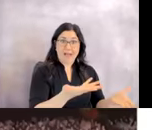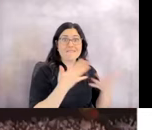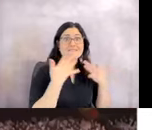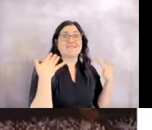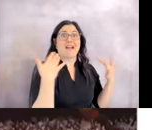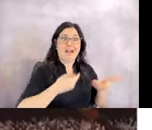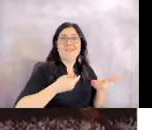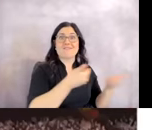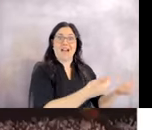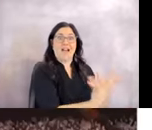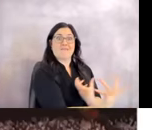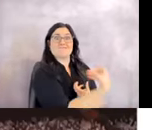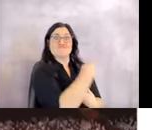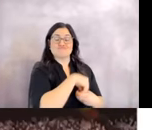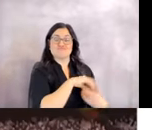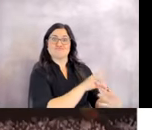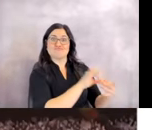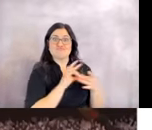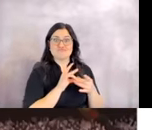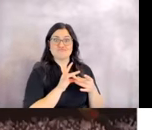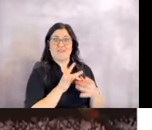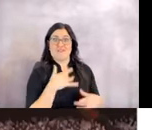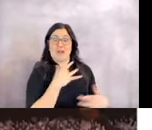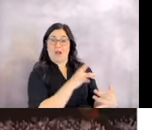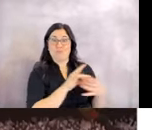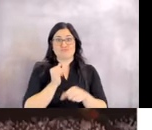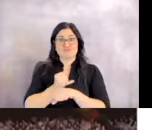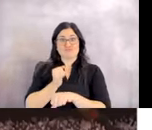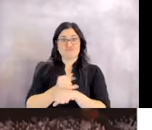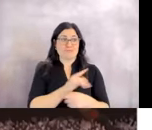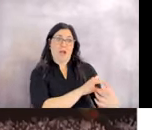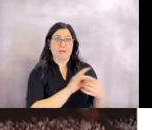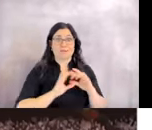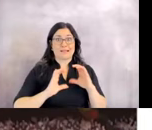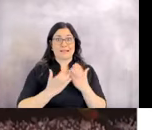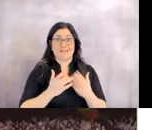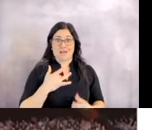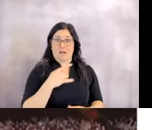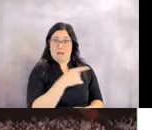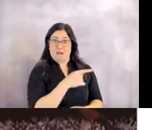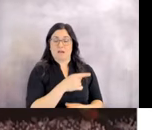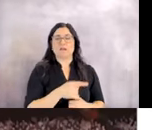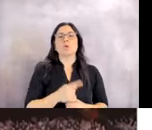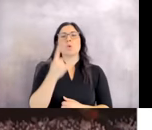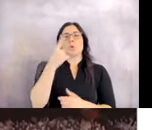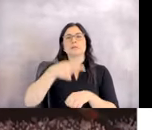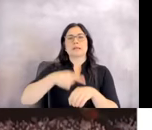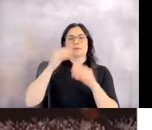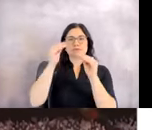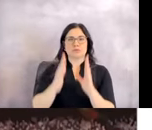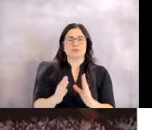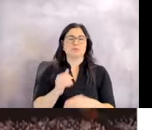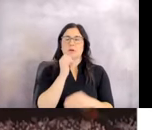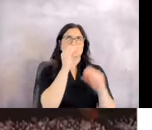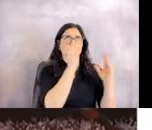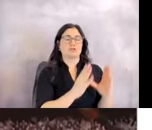like they are part of, like they belong on campus, like they belong in your class? I had one instructor, or not an